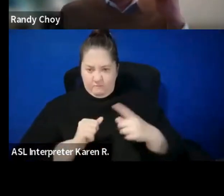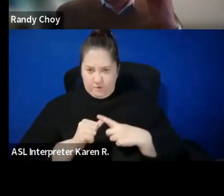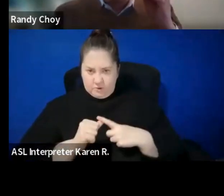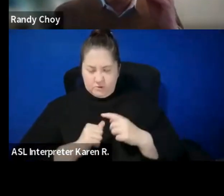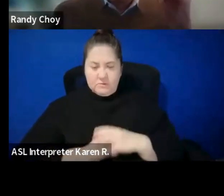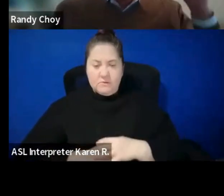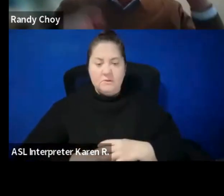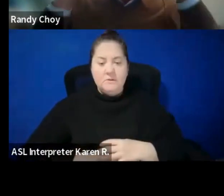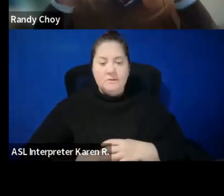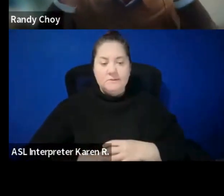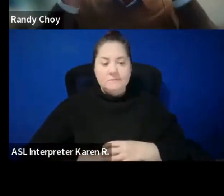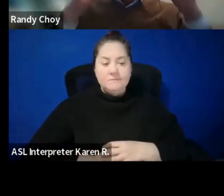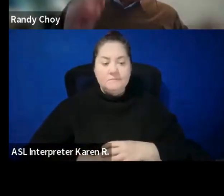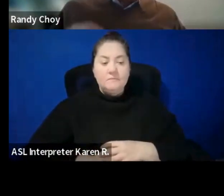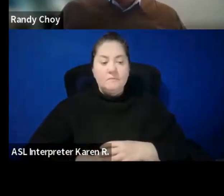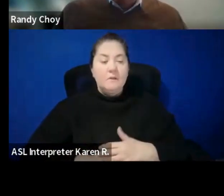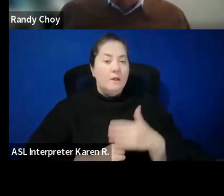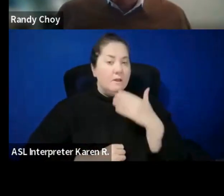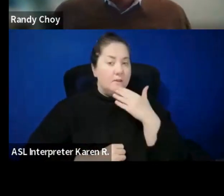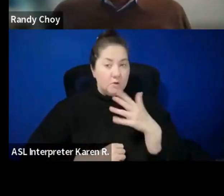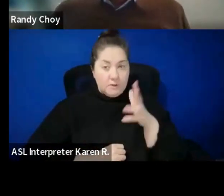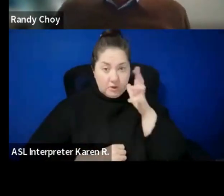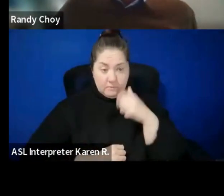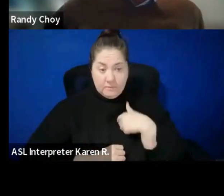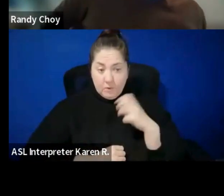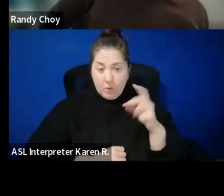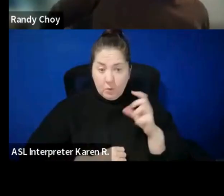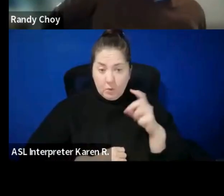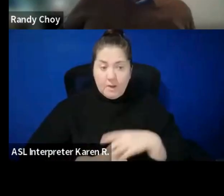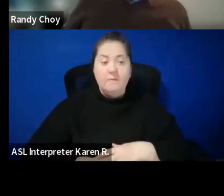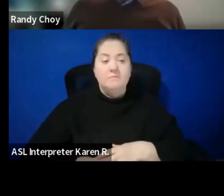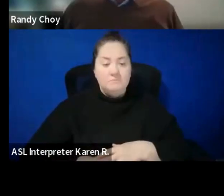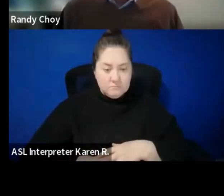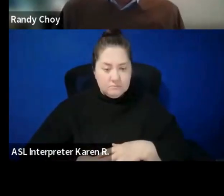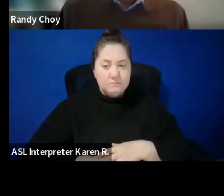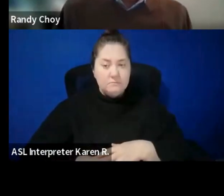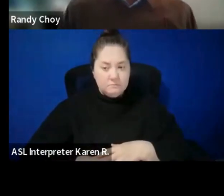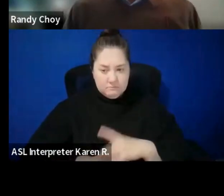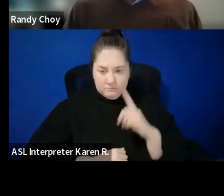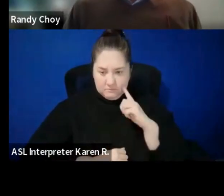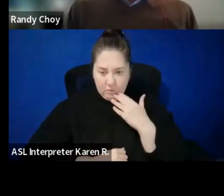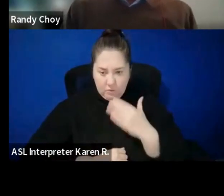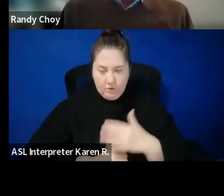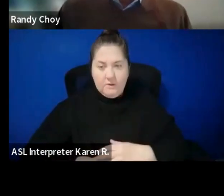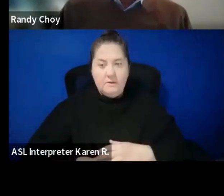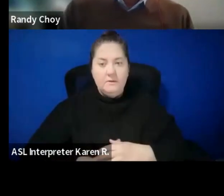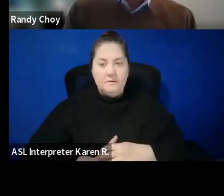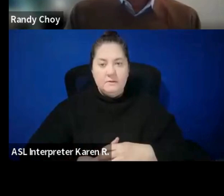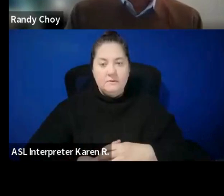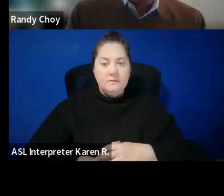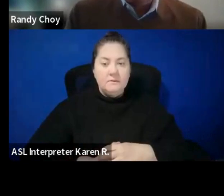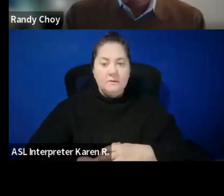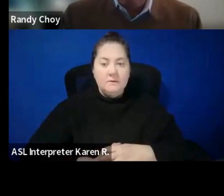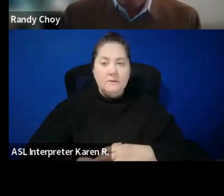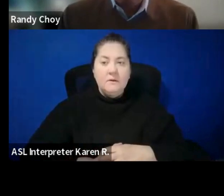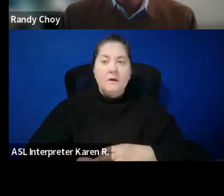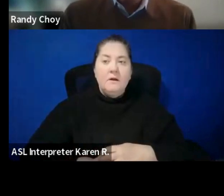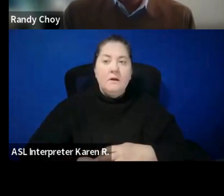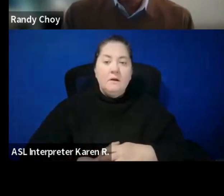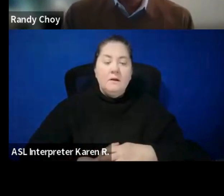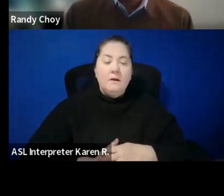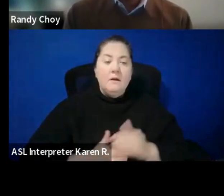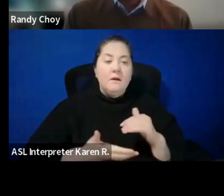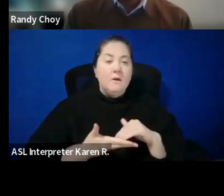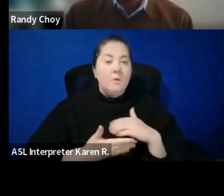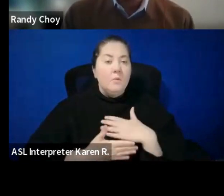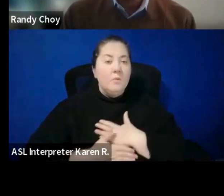Great. Thank you very much. Can you hear me okay? Sounds good. Okay. Again, I